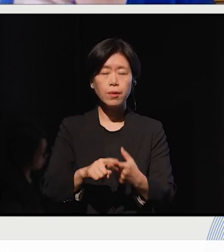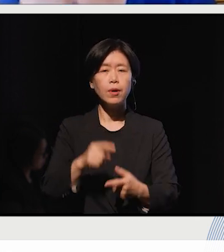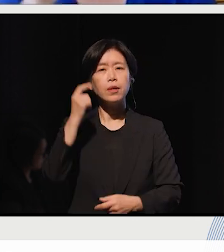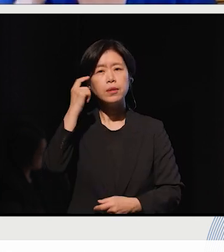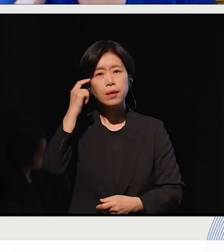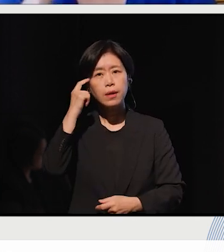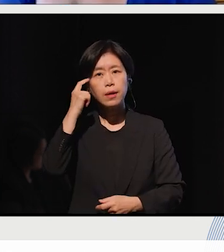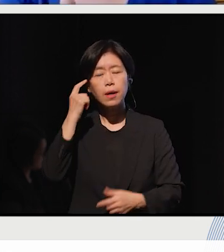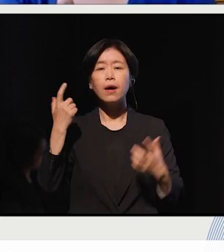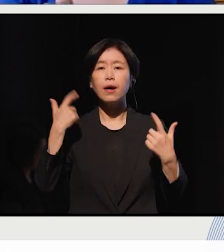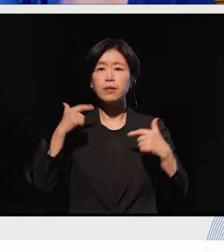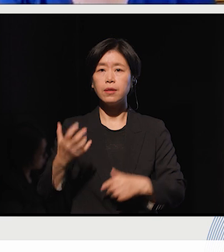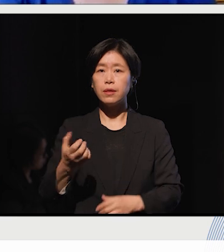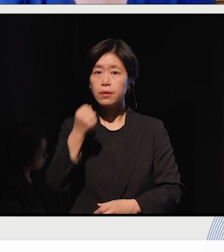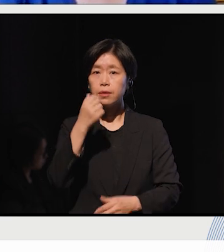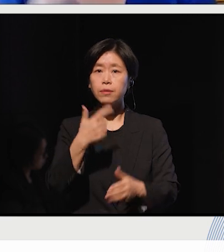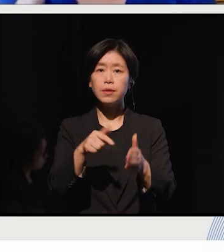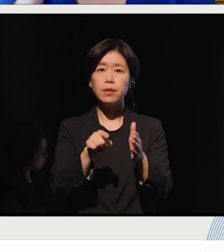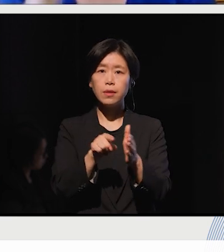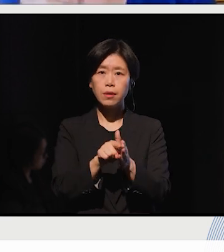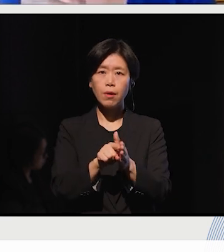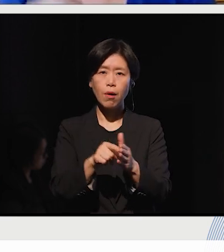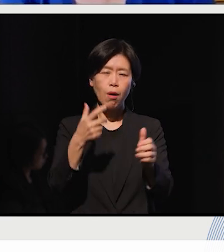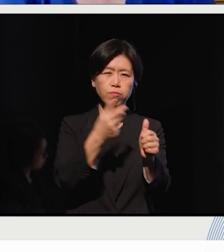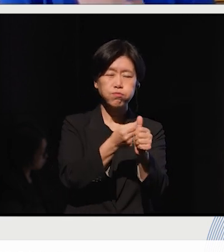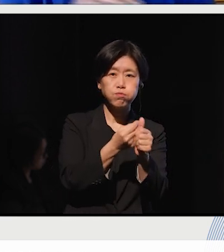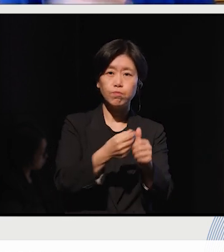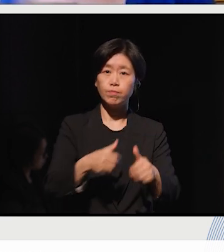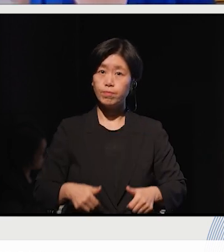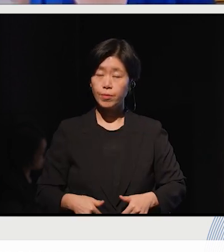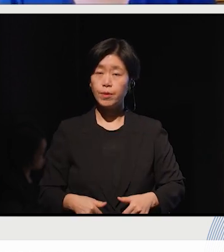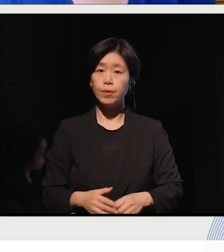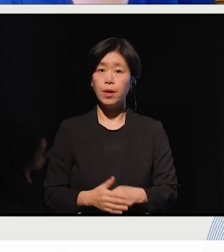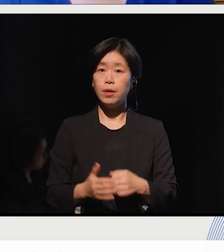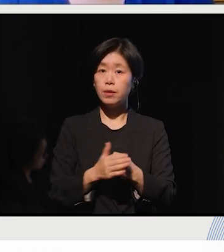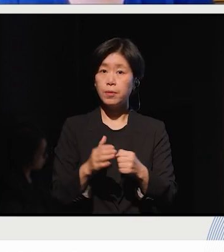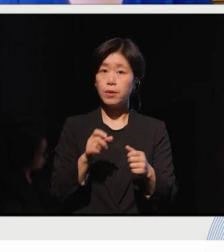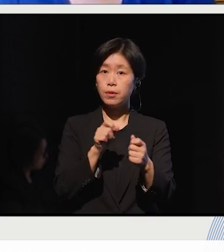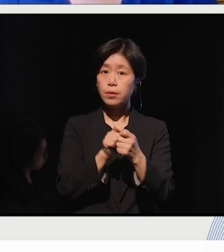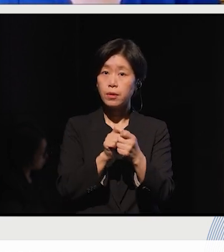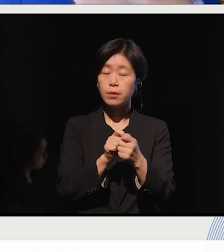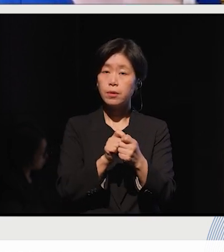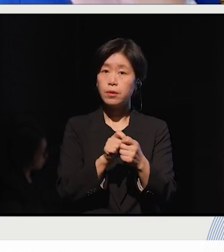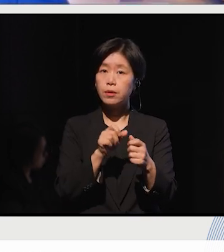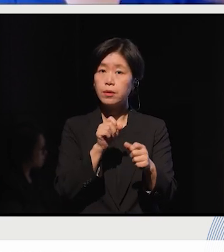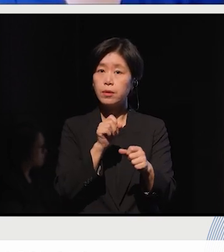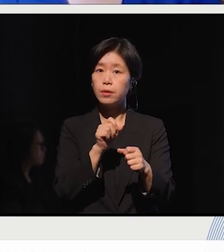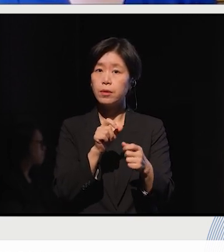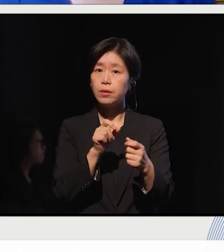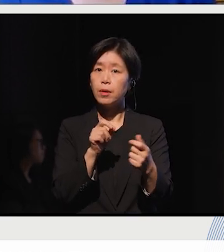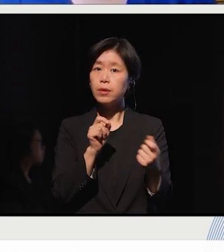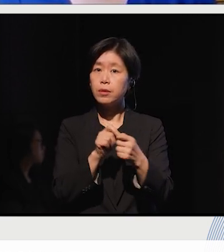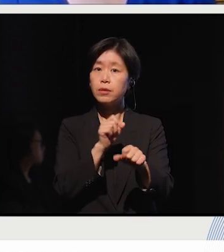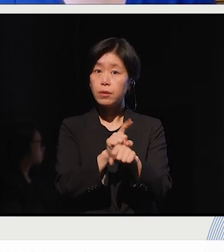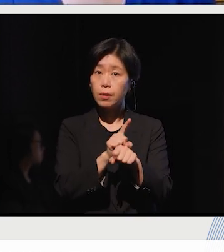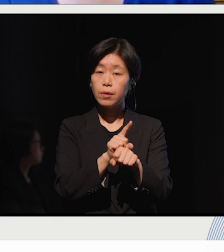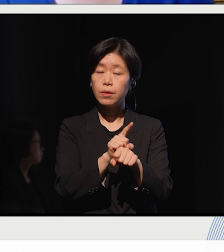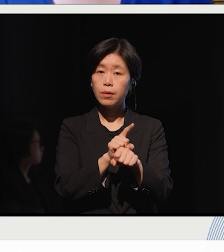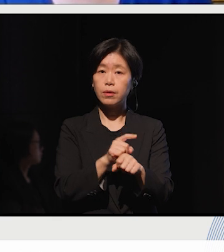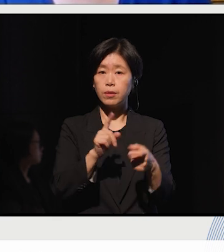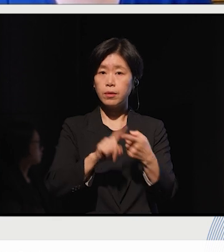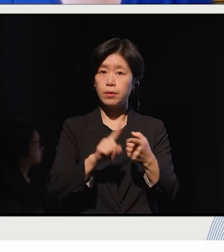on what their role is and what they can do to ensure that accessibility is rolled out across the